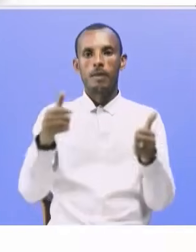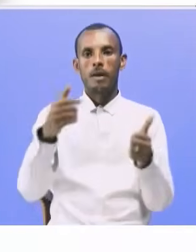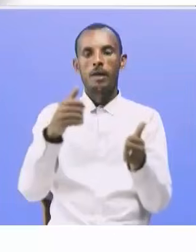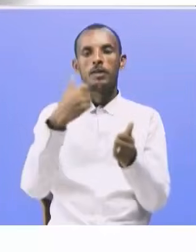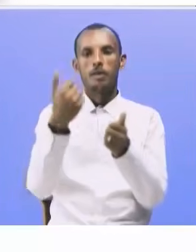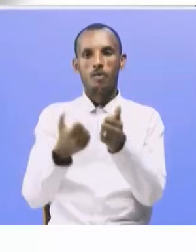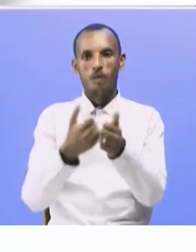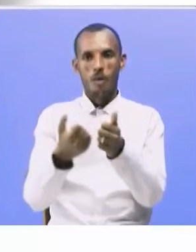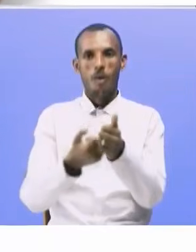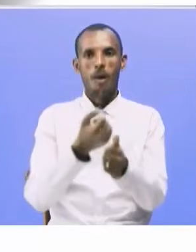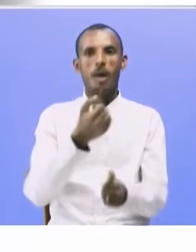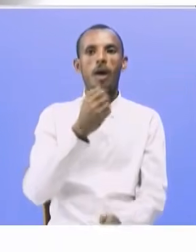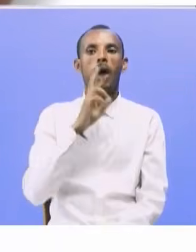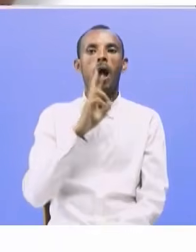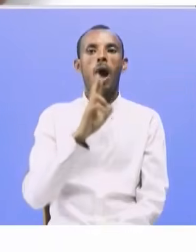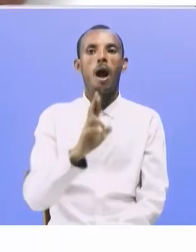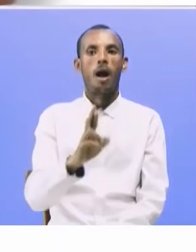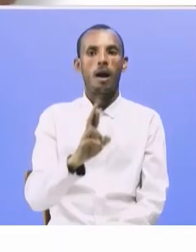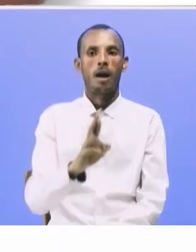are